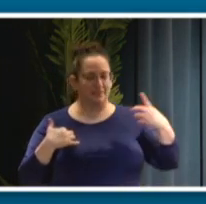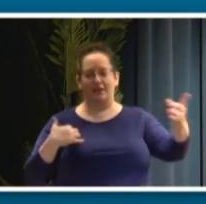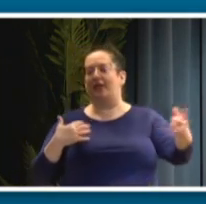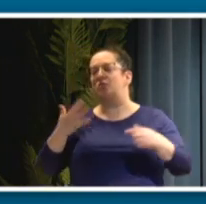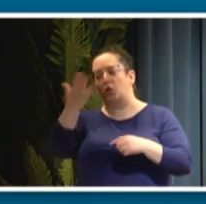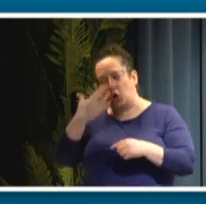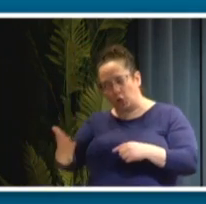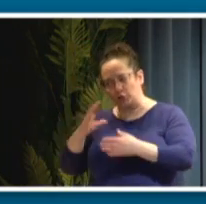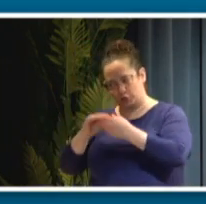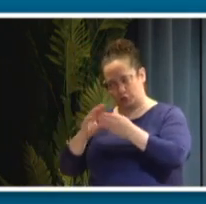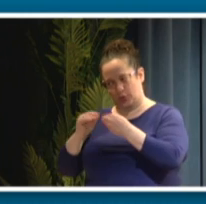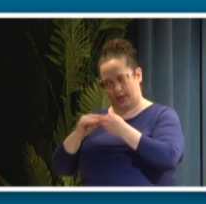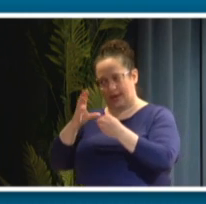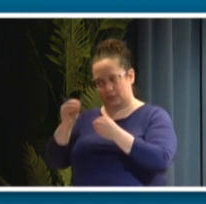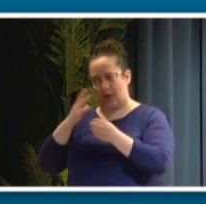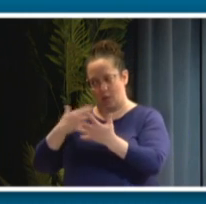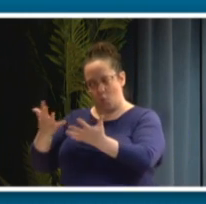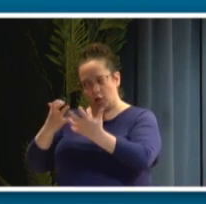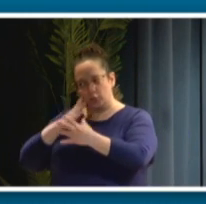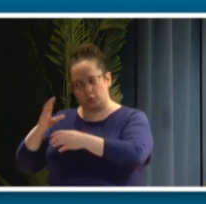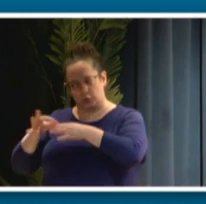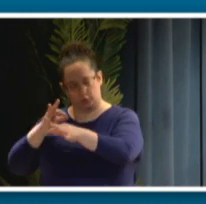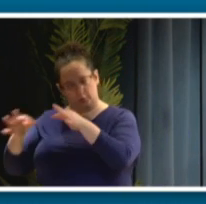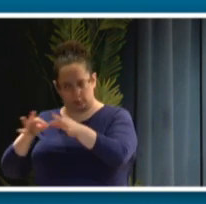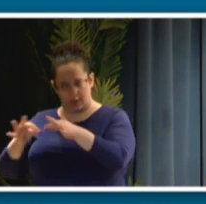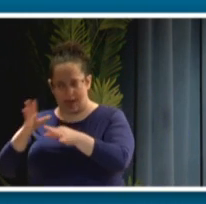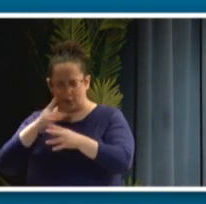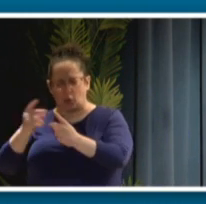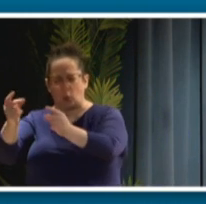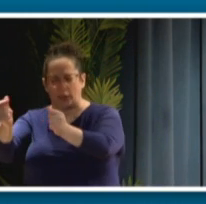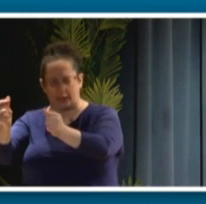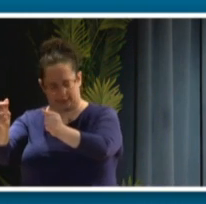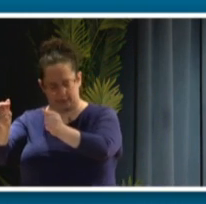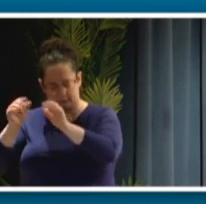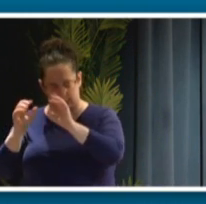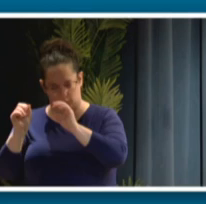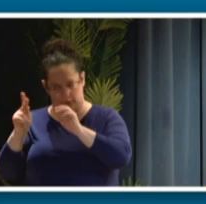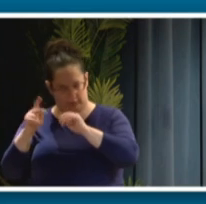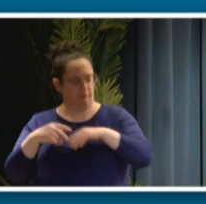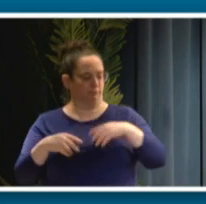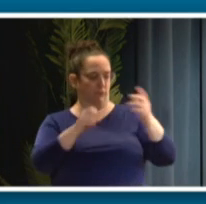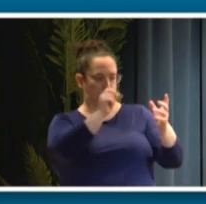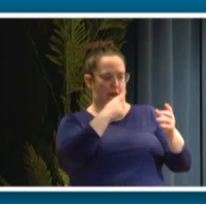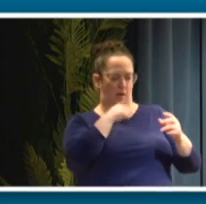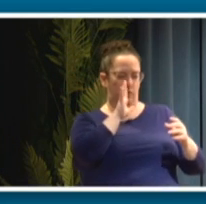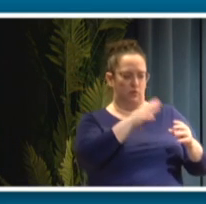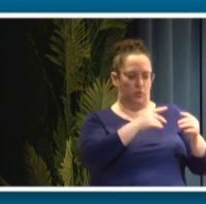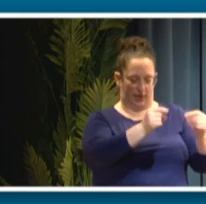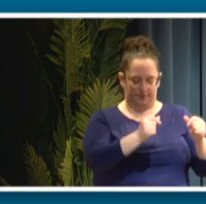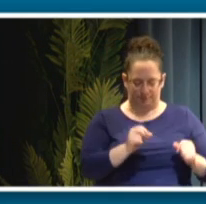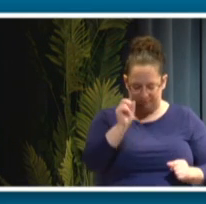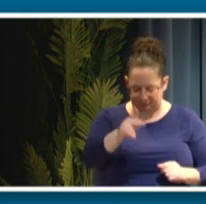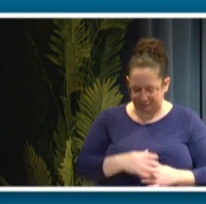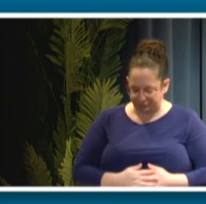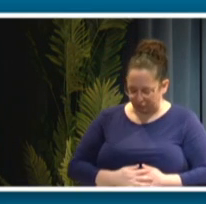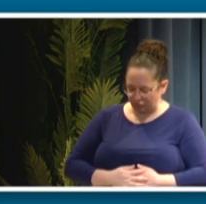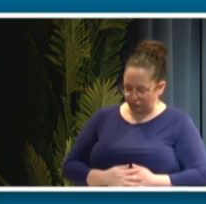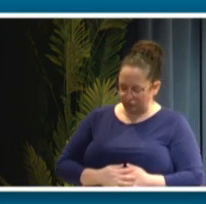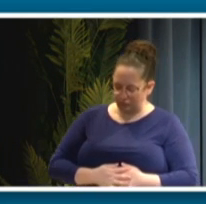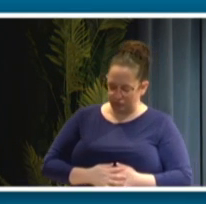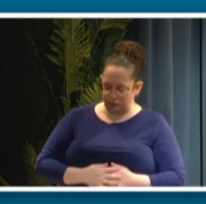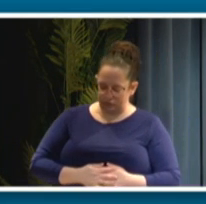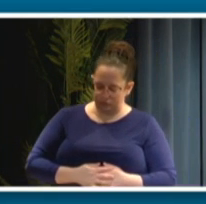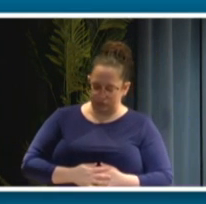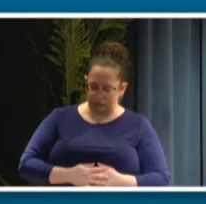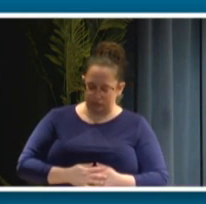and I have a follow-up question to you. All right, I'll tell a quick version of it. All right. So Mr. Williams brings a fish to class. He tells us